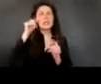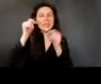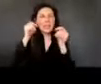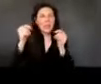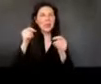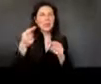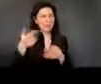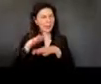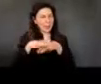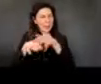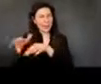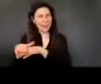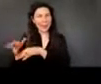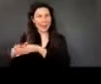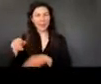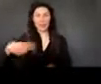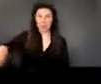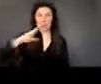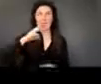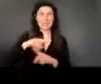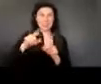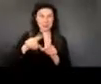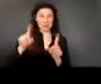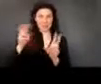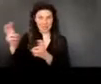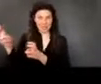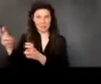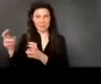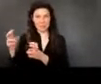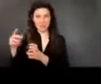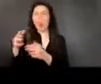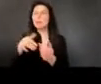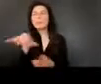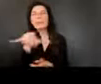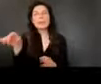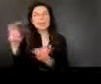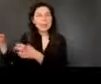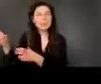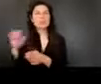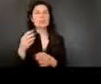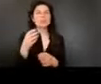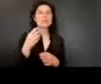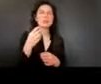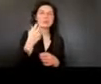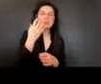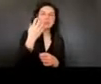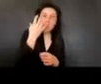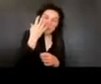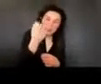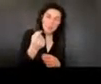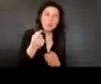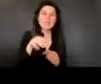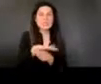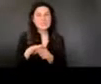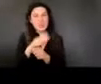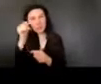similar subjects, but you're coming at them from very different angles. So thing theory, affect, memory, and spatial theory were all in each